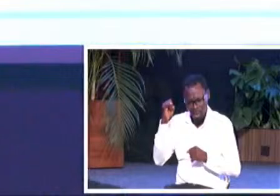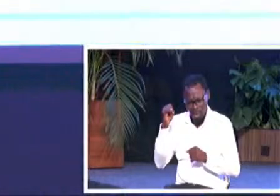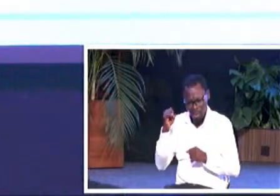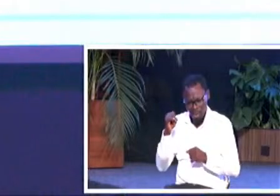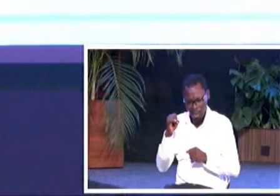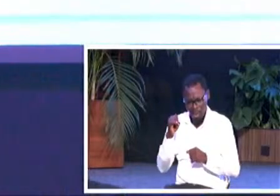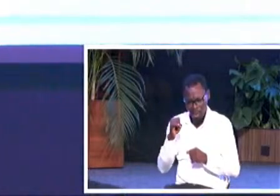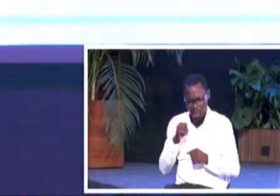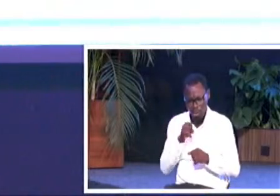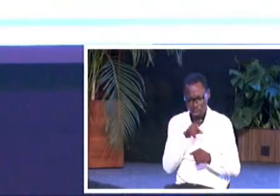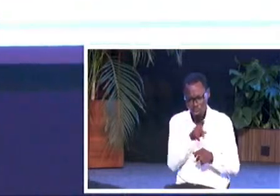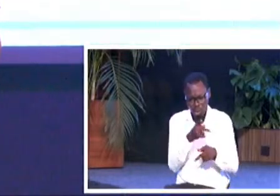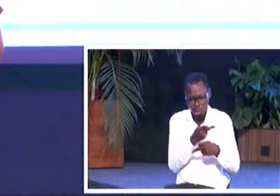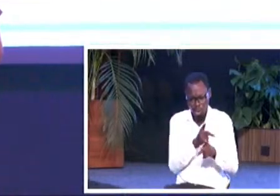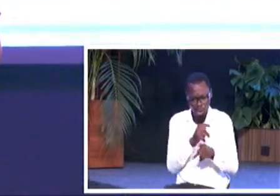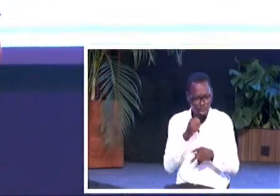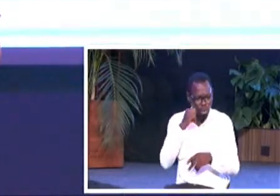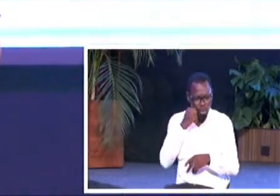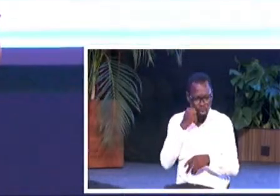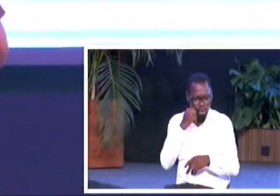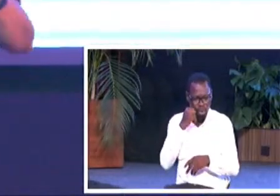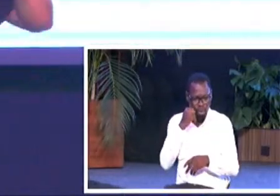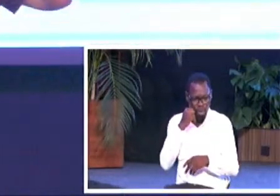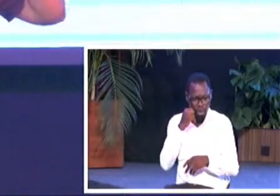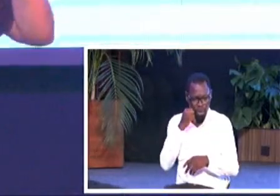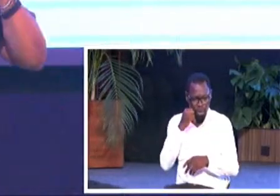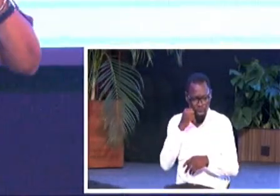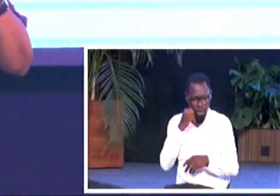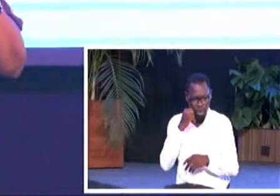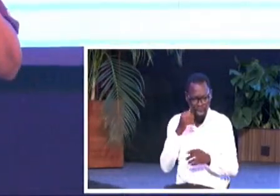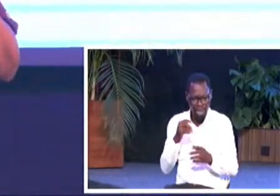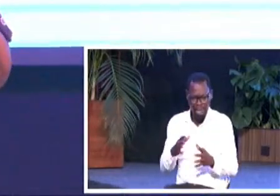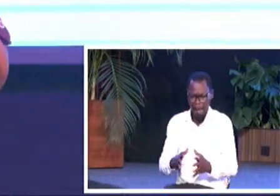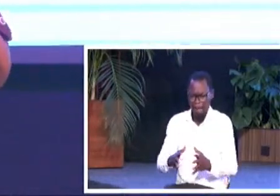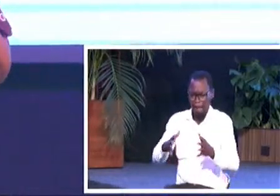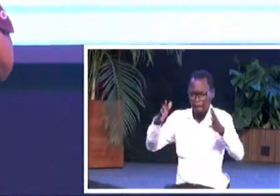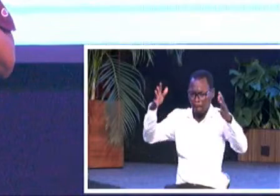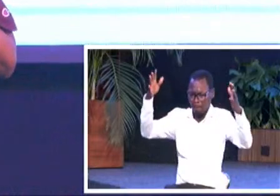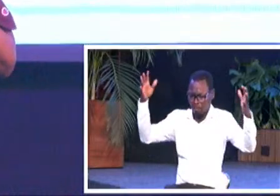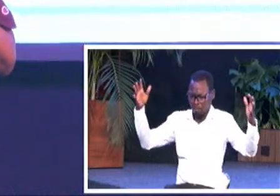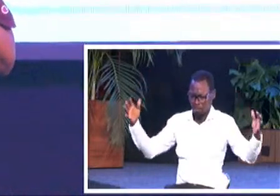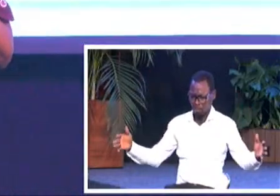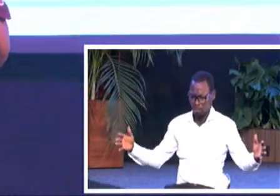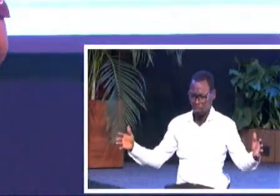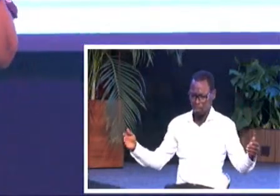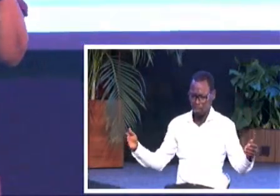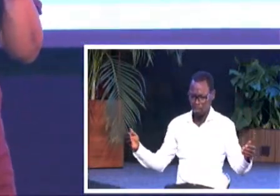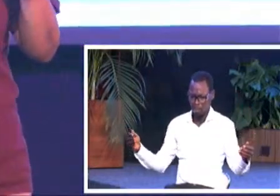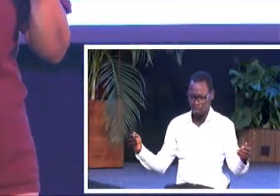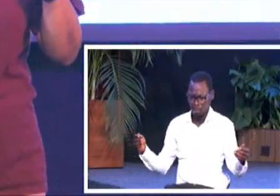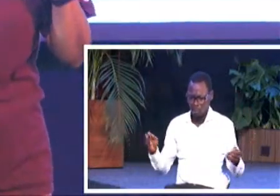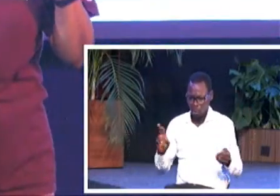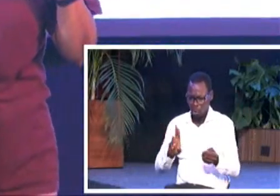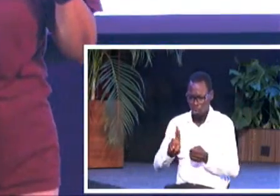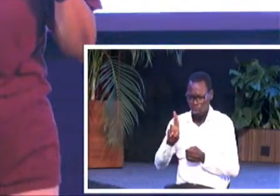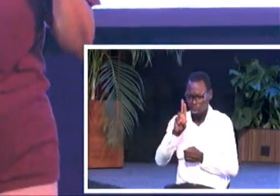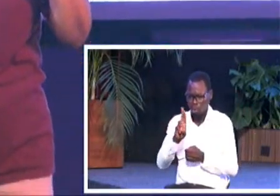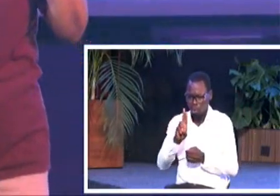are producing tomatoes in large volumes? You are using